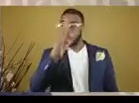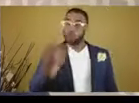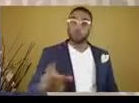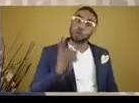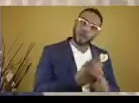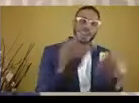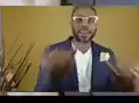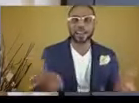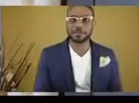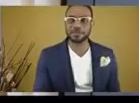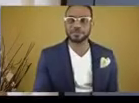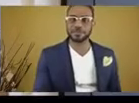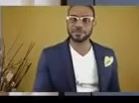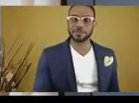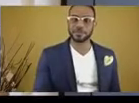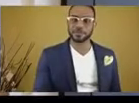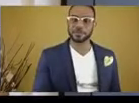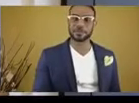now.